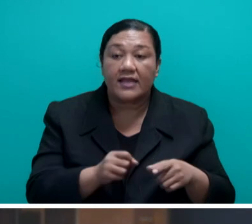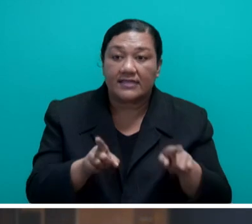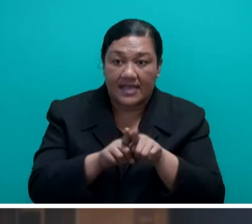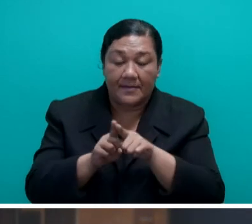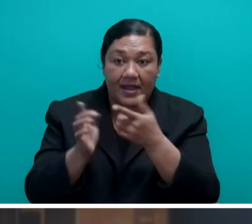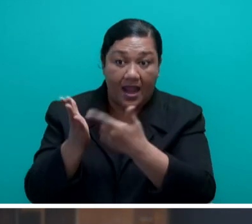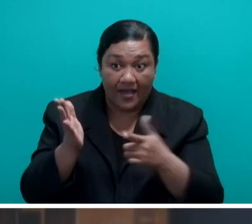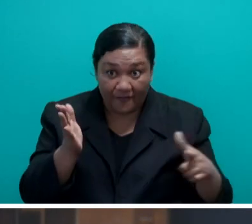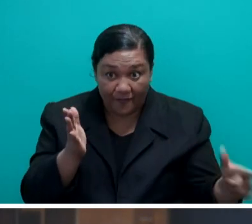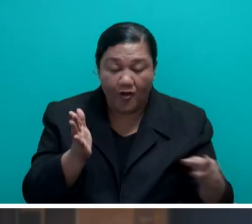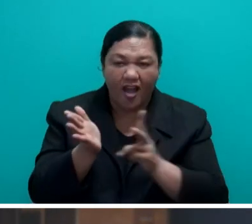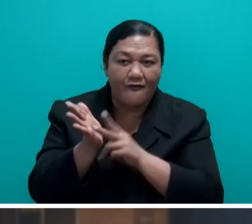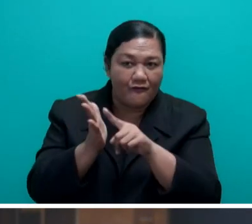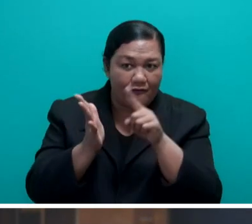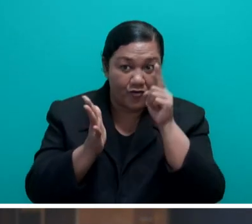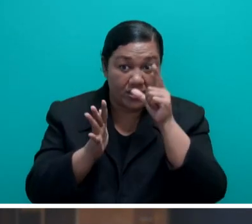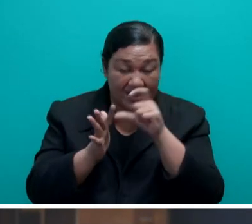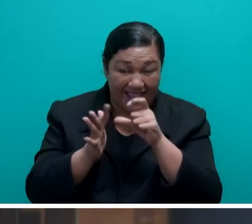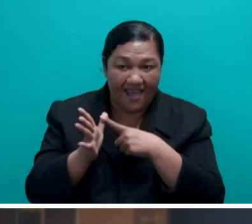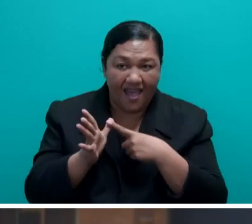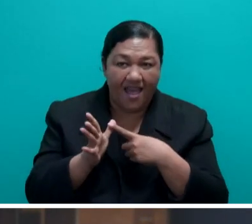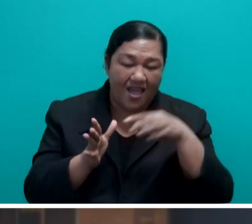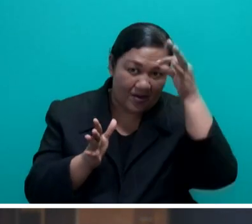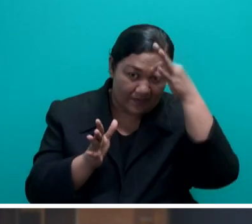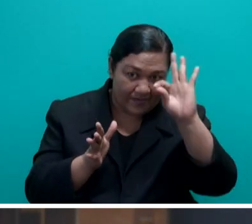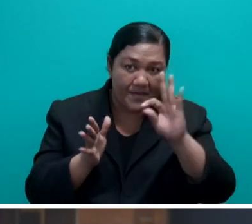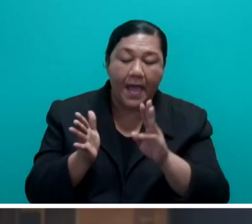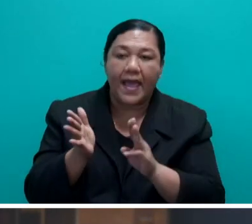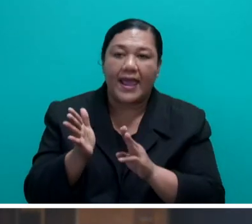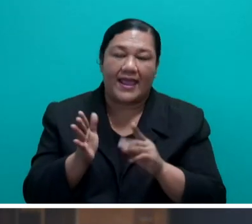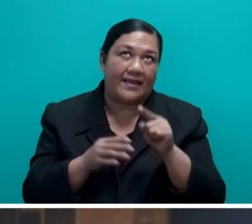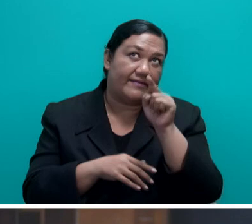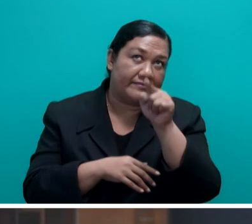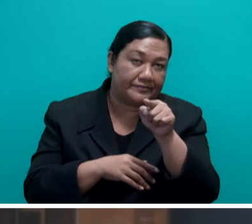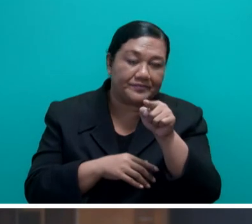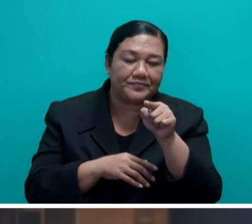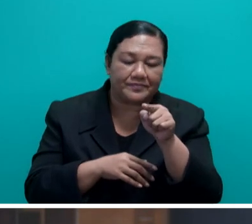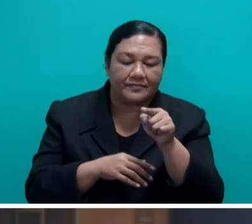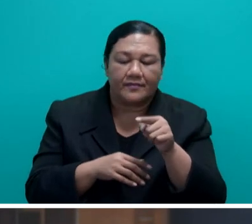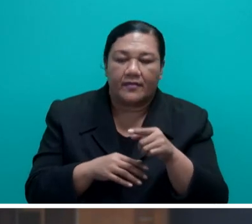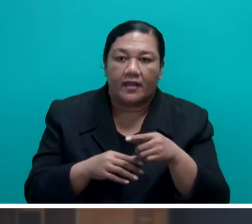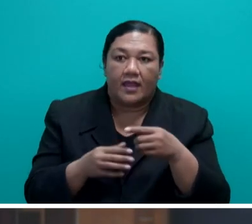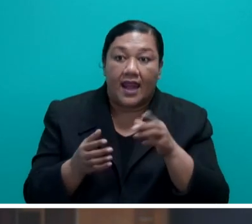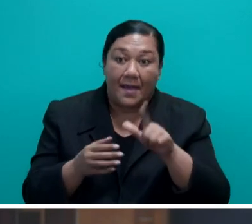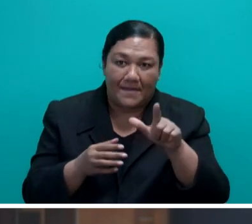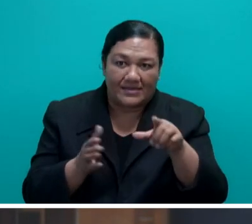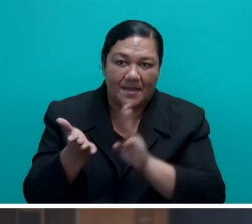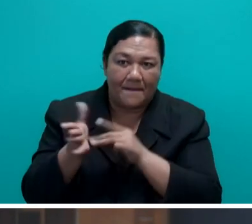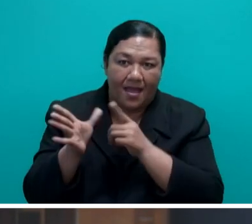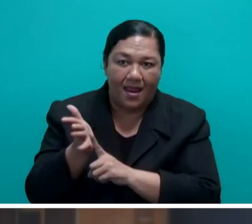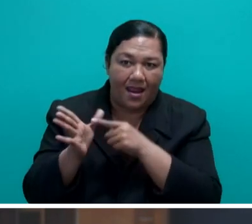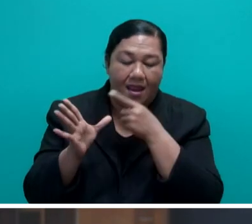Wunda, Malau, Rotuma, and Wairiki. The MOU falls under the Australian Infrastructure